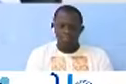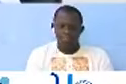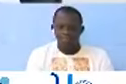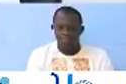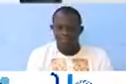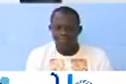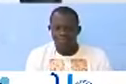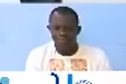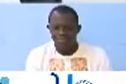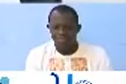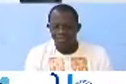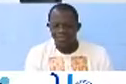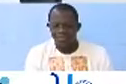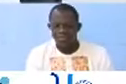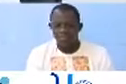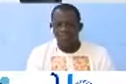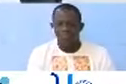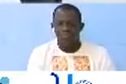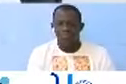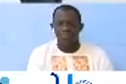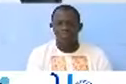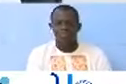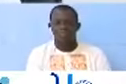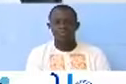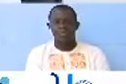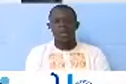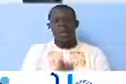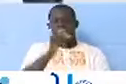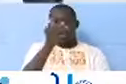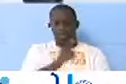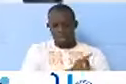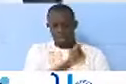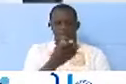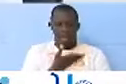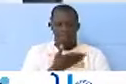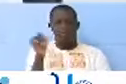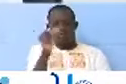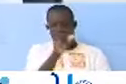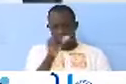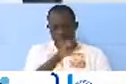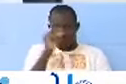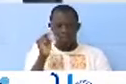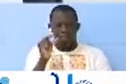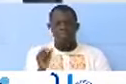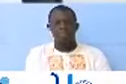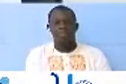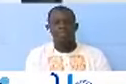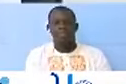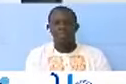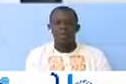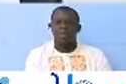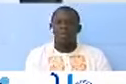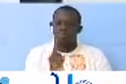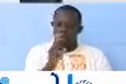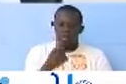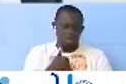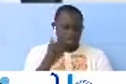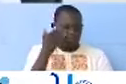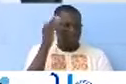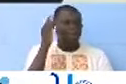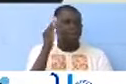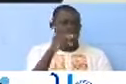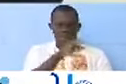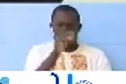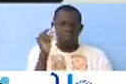Black Black, near about a Black Black, for two cotton do be a lago. To do be a lay? Yes, there is another name they are known by. But I forgot the